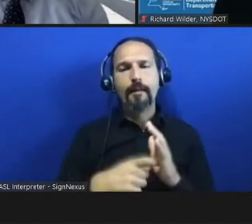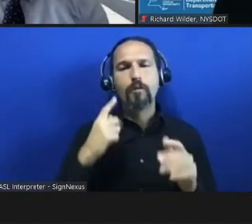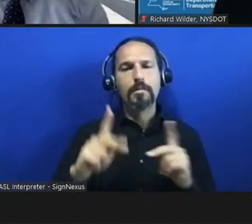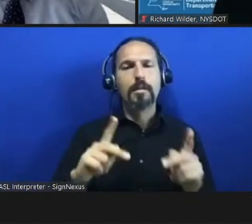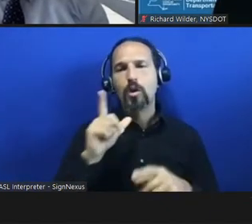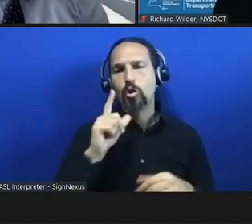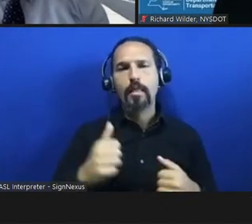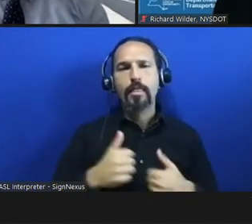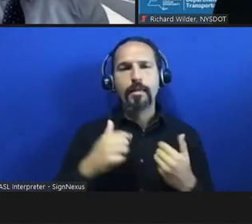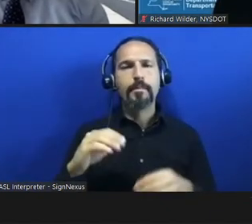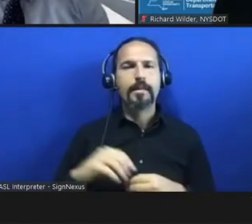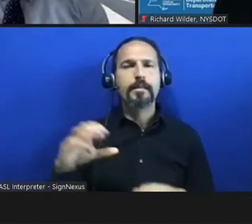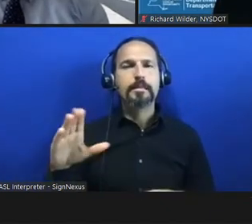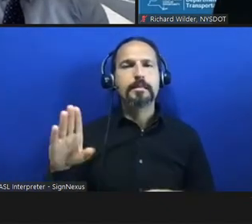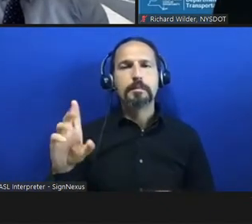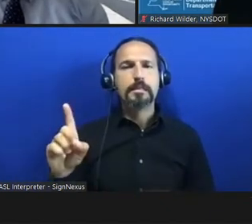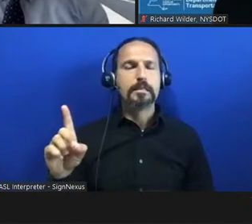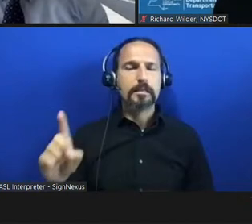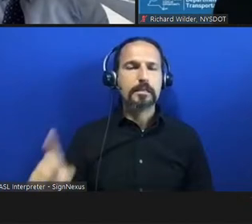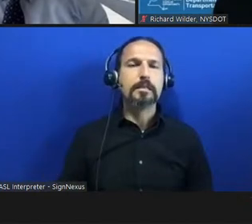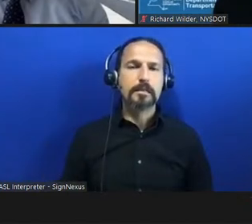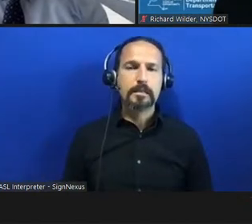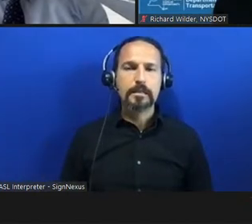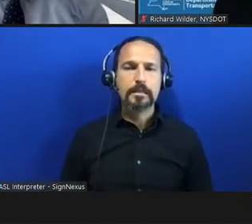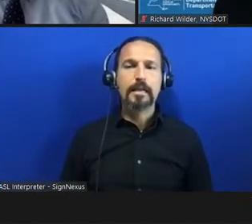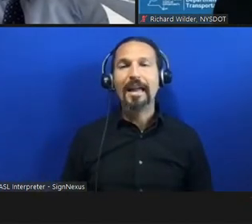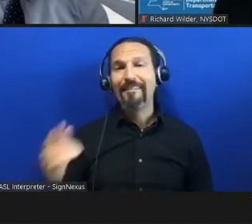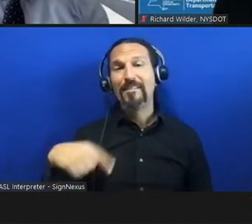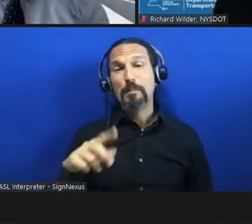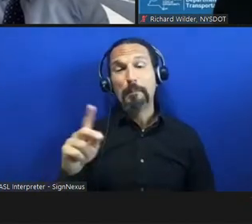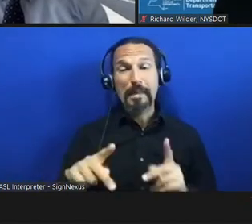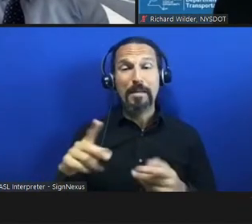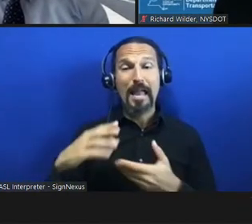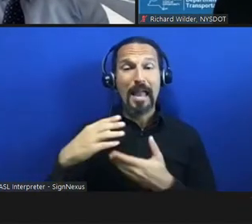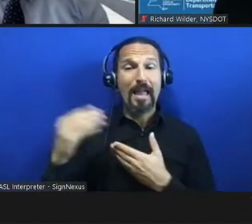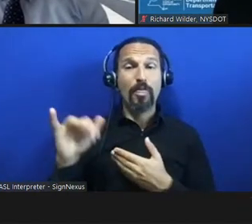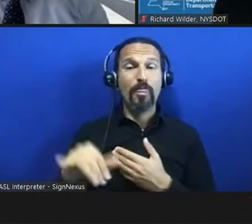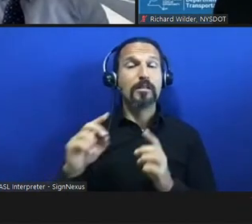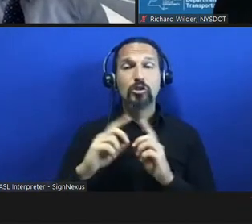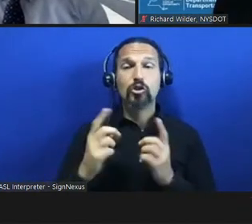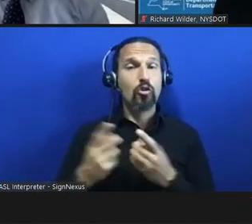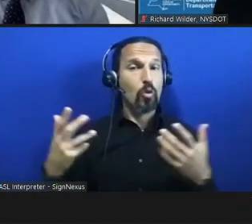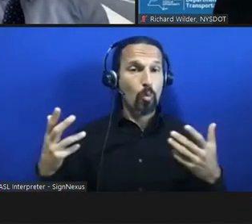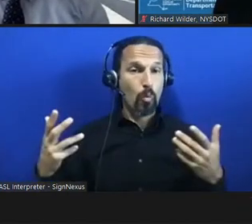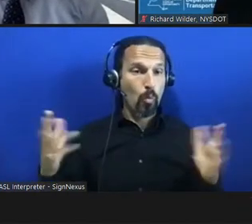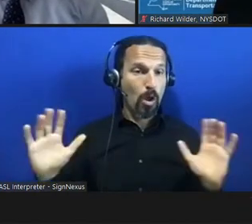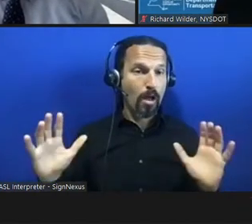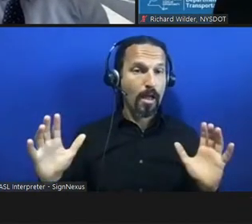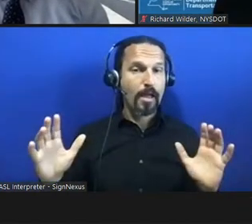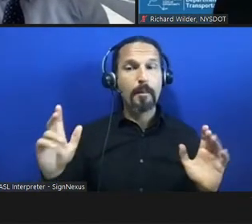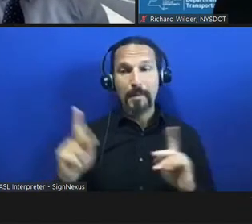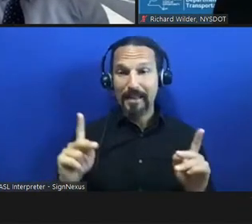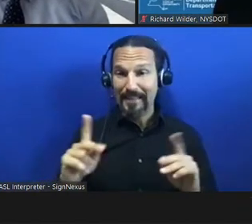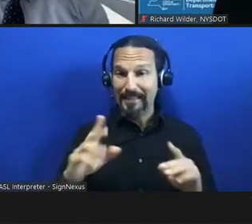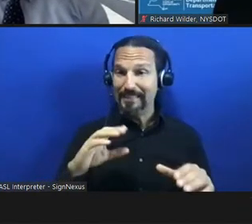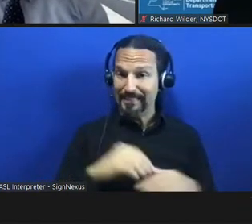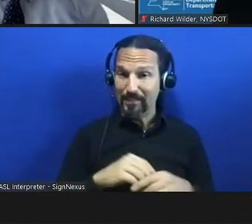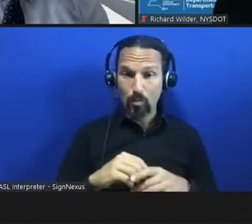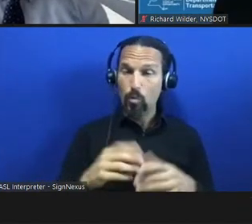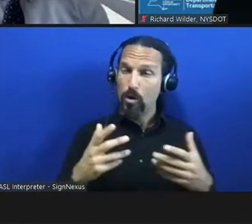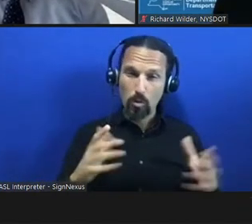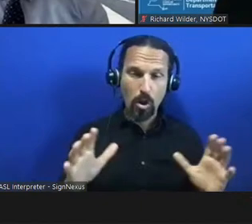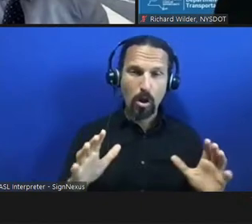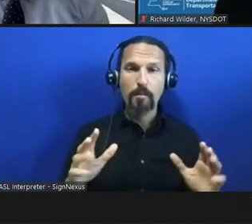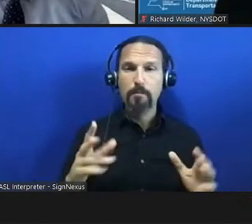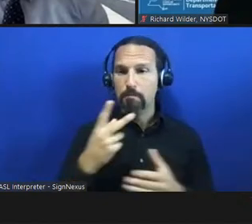people living within Central business district if people outside the district don't want this and people inside the district don't